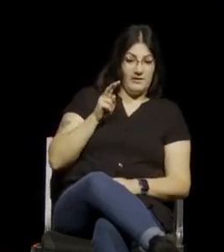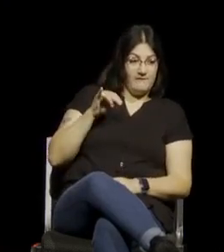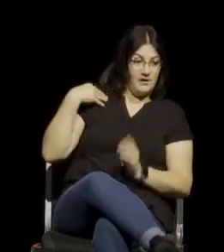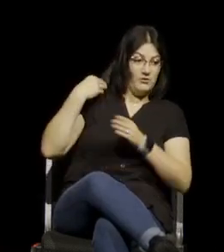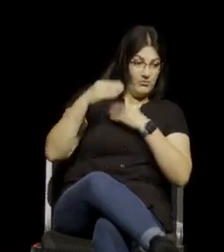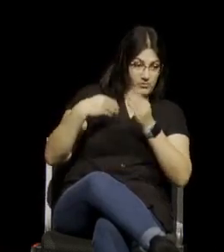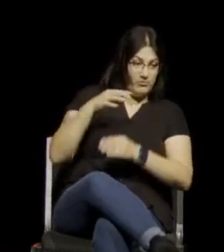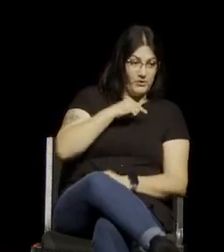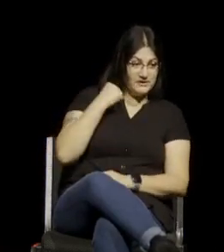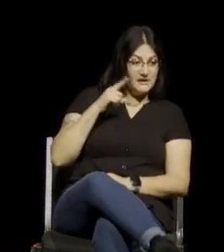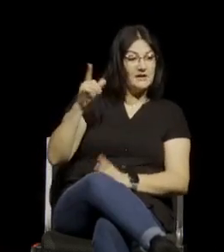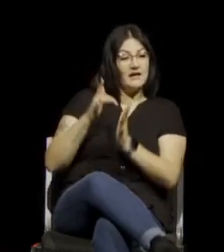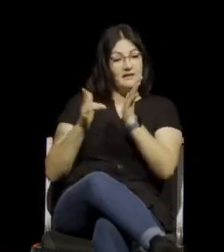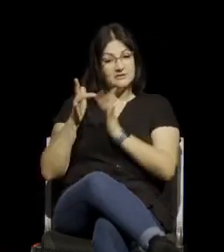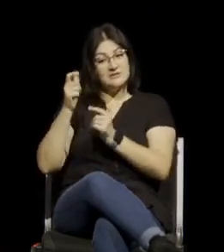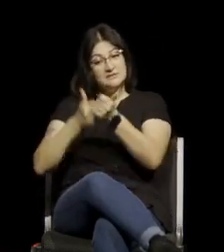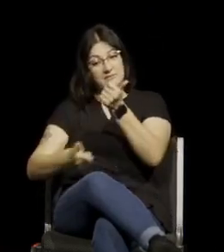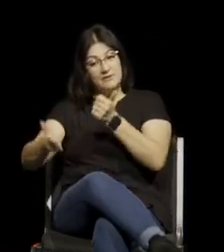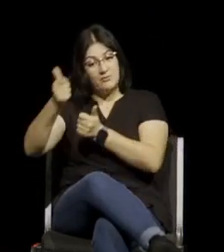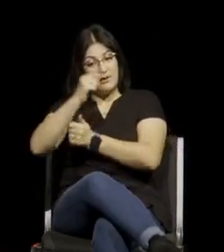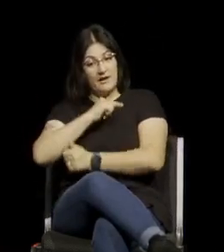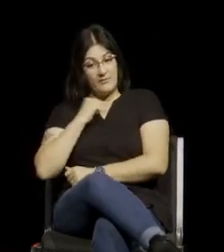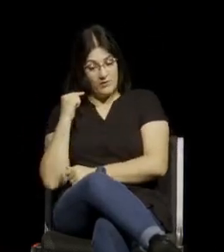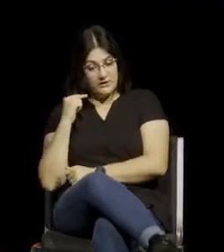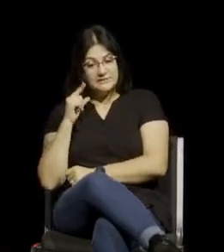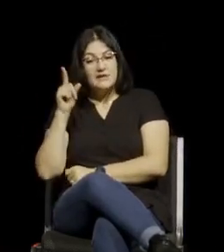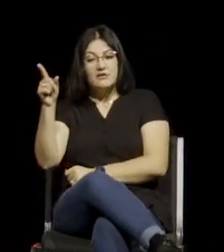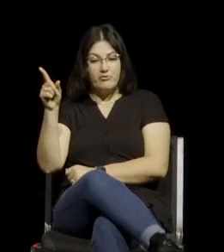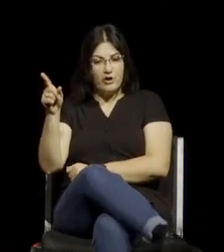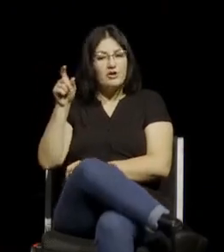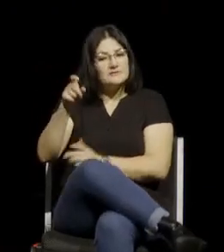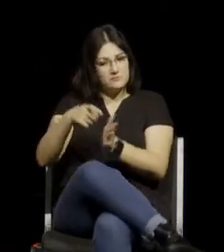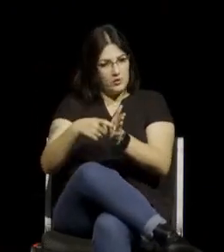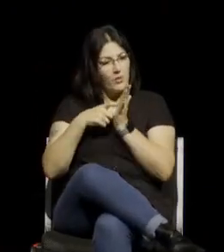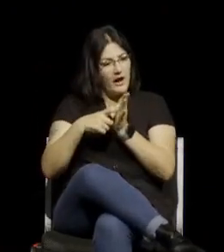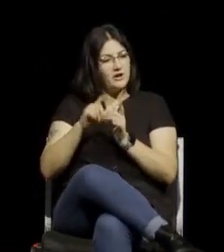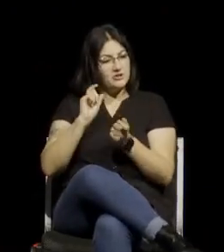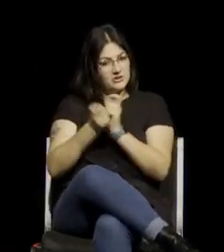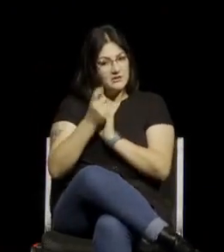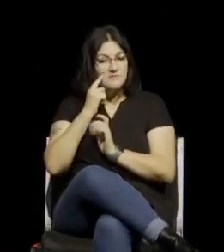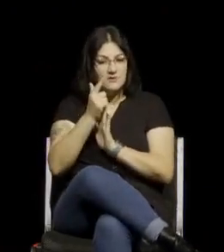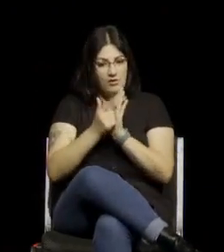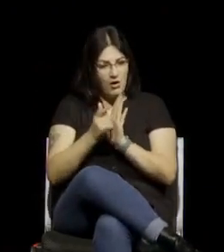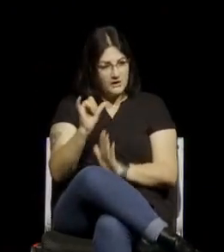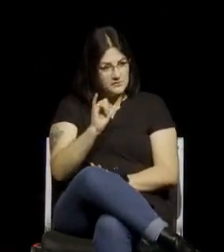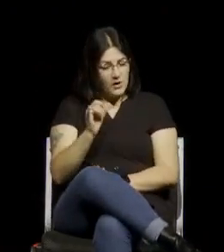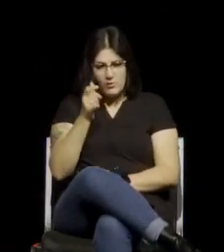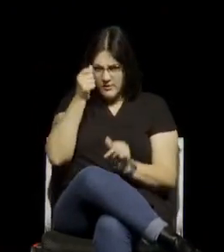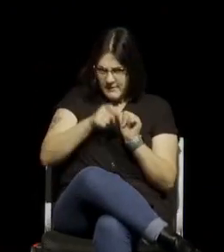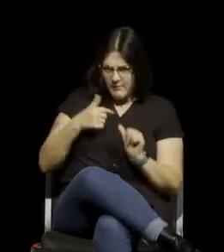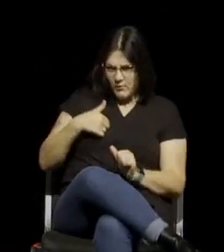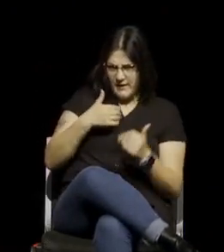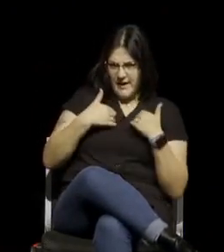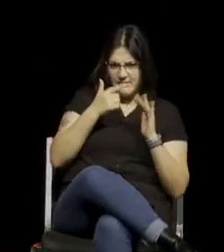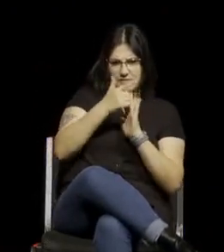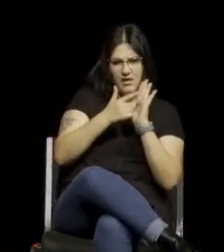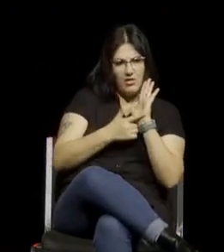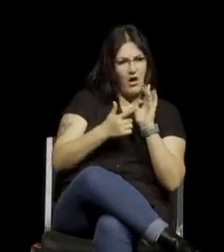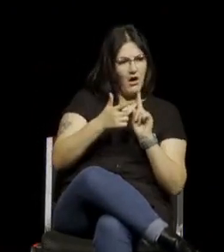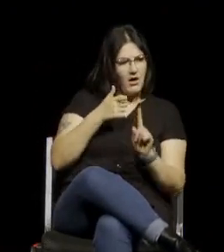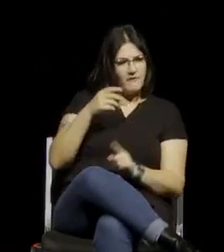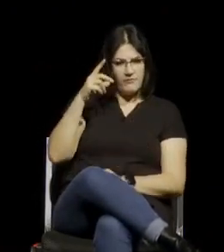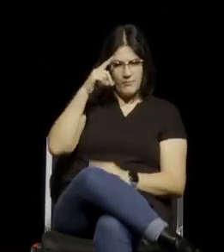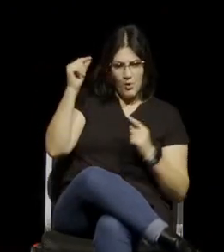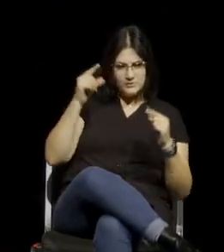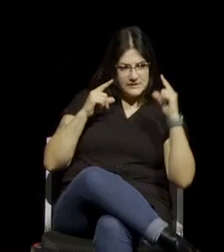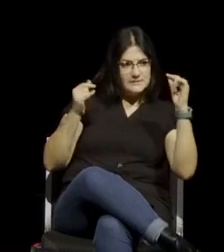to Jesus being the great high priest, there is necessarily a change in the law as well. Remember, we had the law of Moses, but now